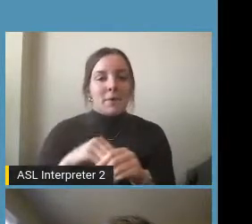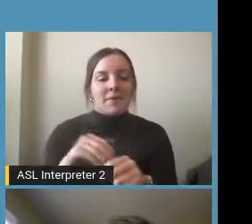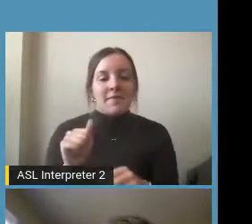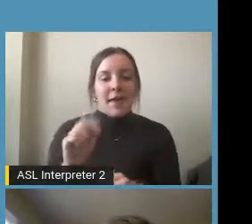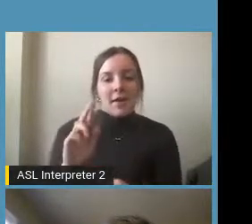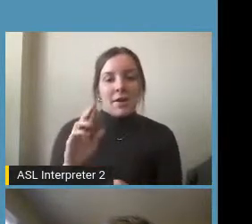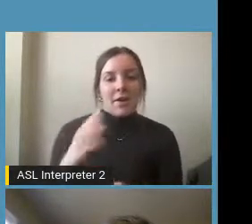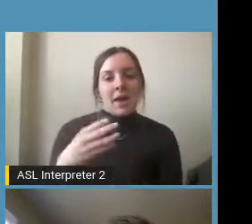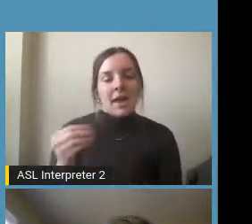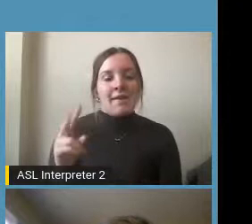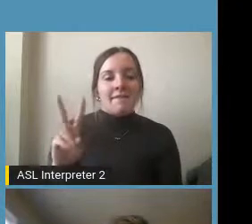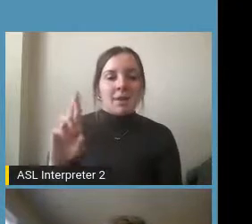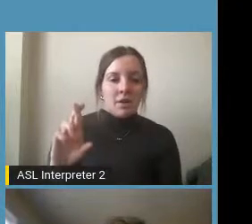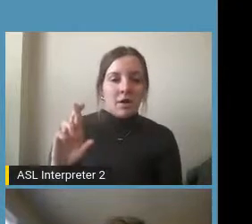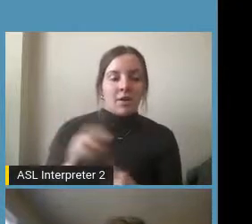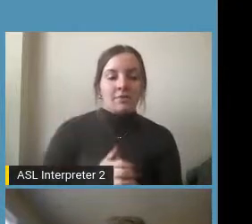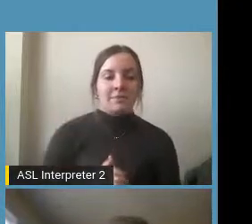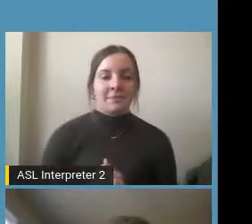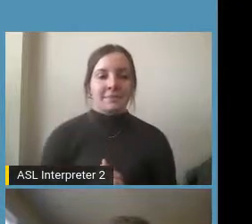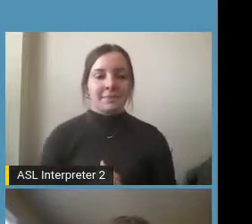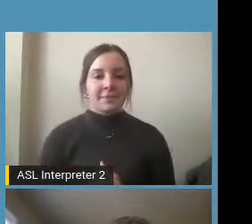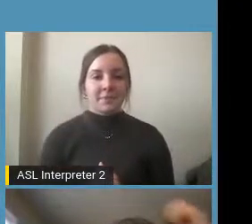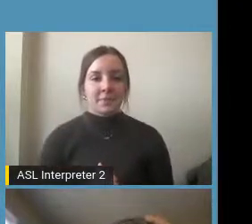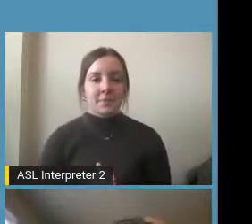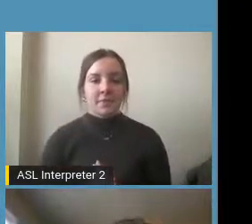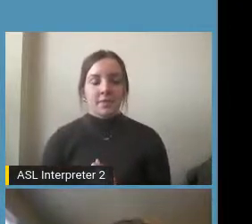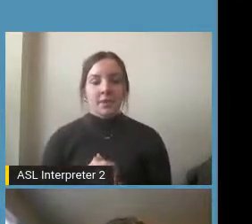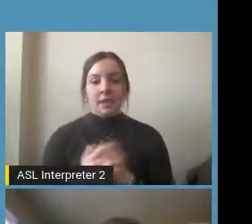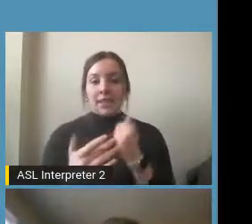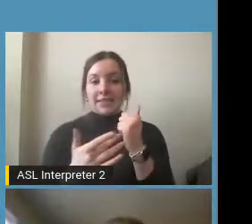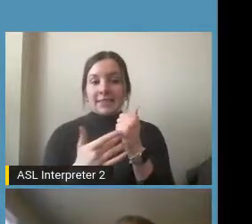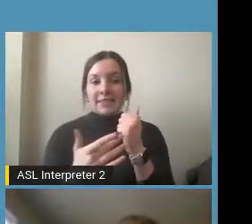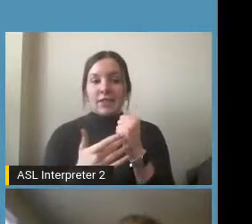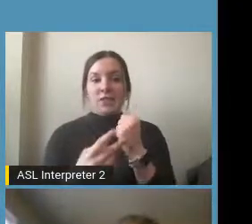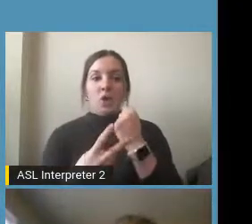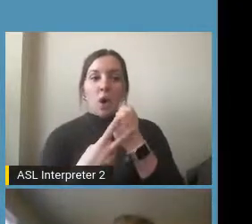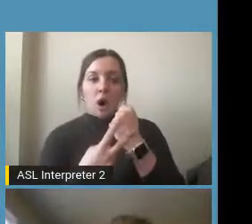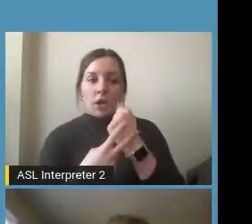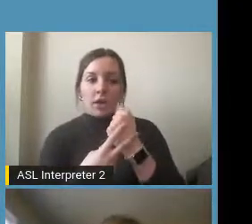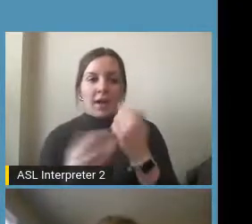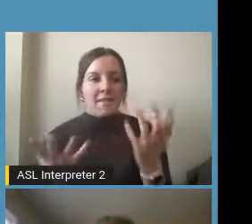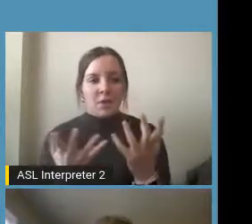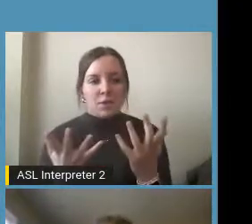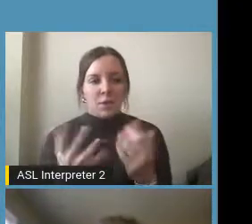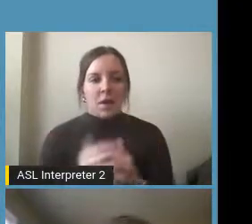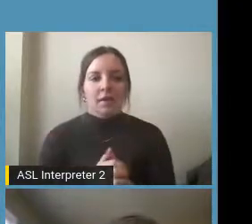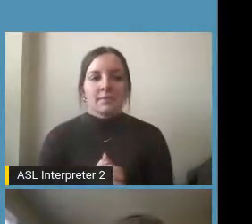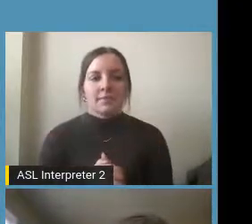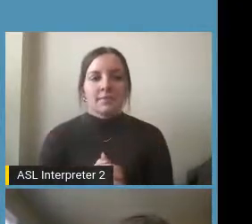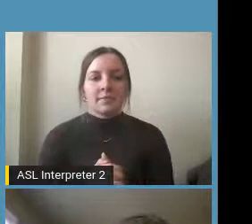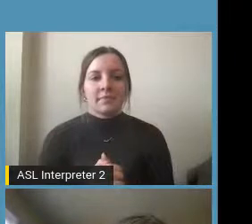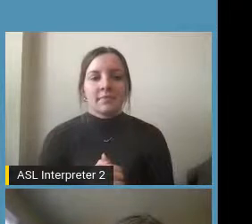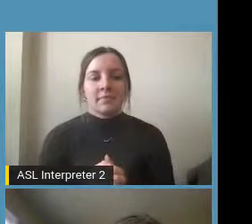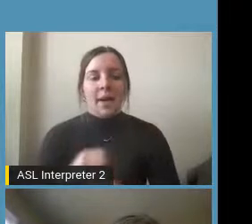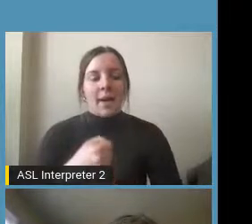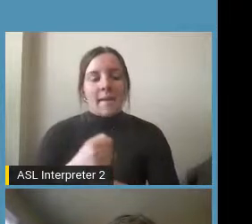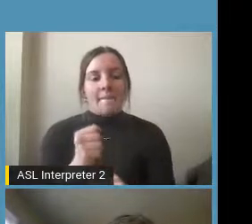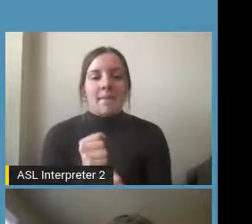So digital archiving is to obtain a permanent electronic digital record of an object.